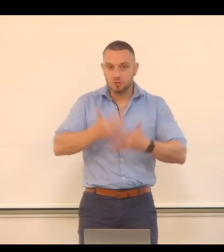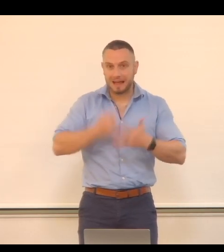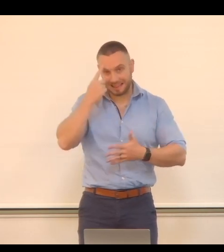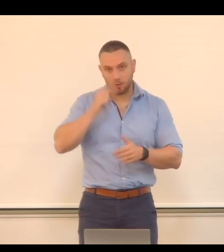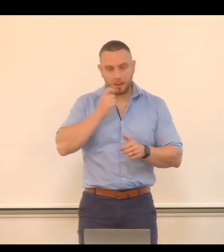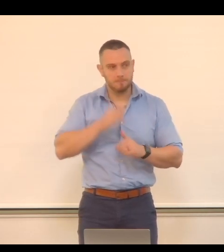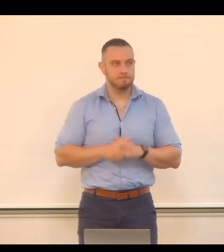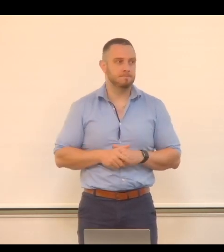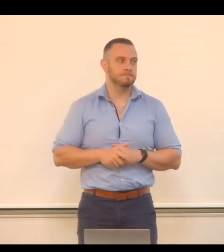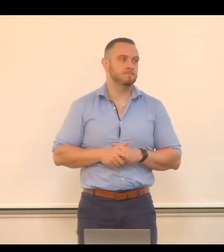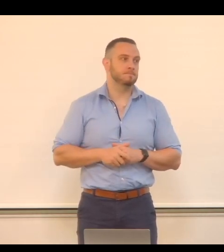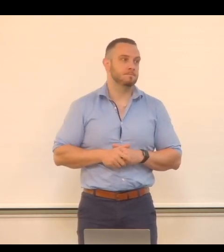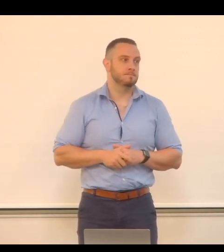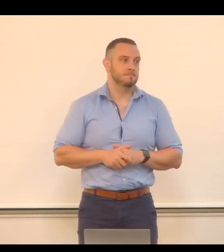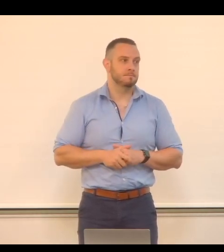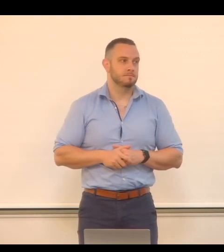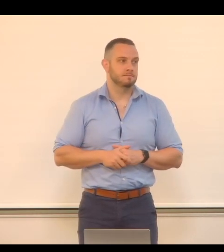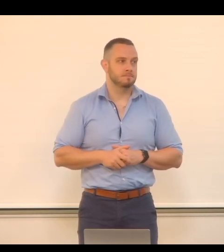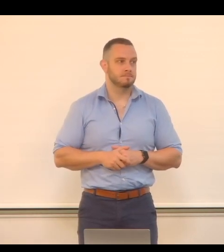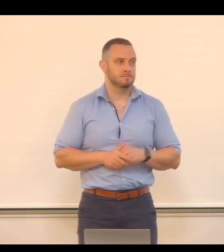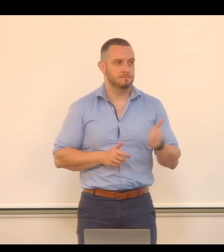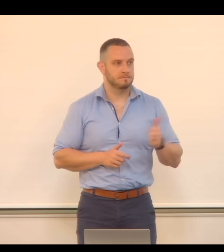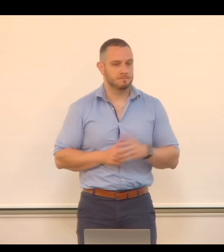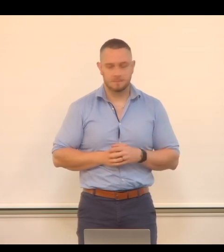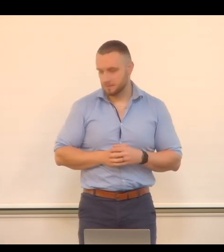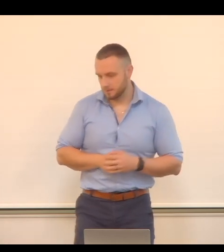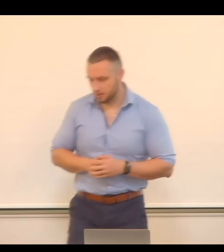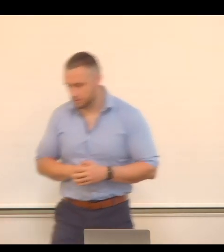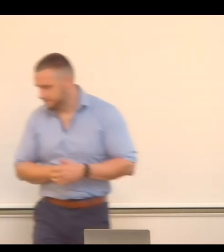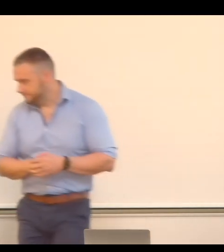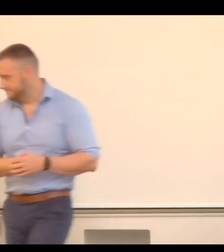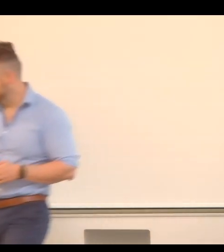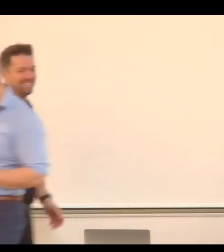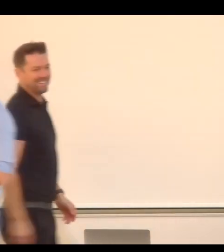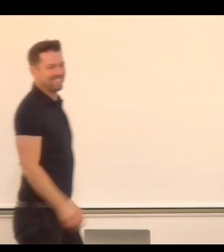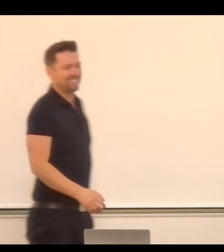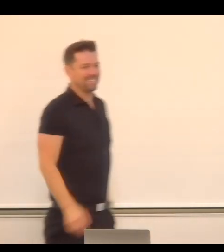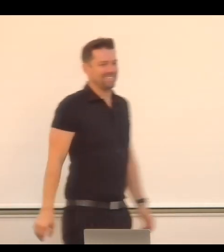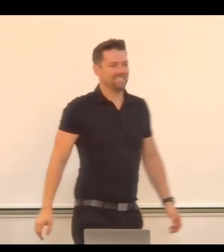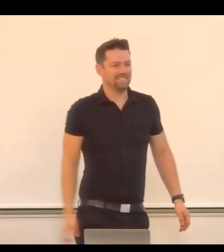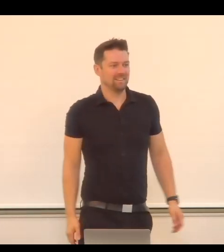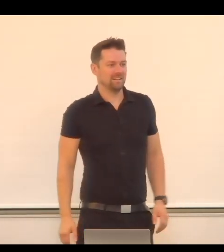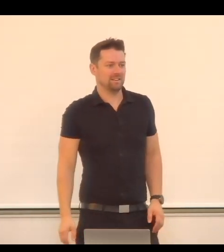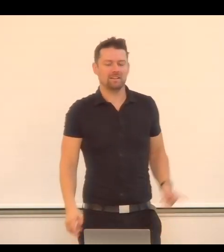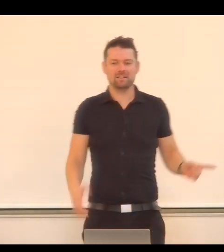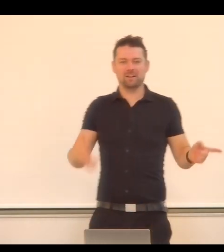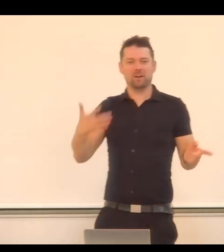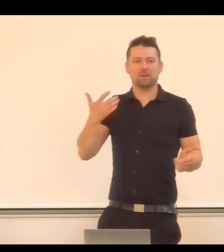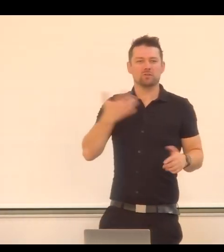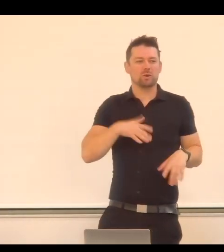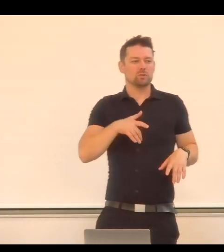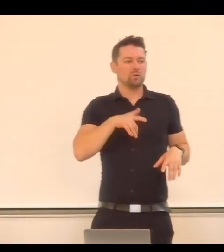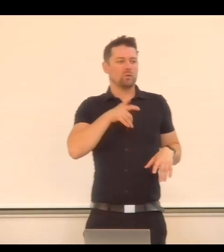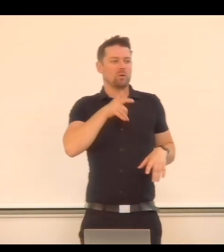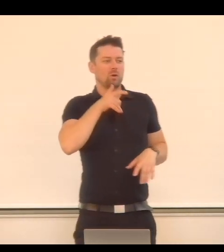that. Does that help? Yeah, thanks. Yeah. I'm just going to make a slight comment. You mentioned